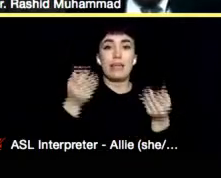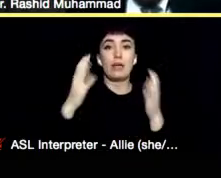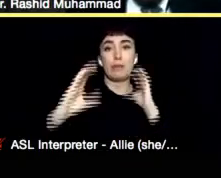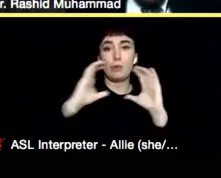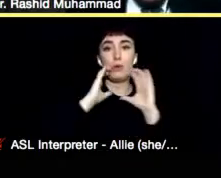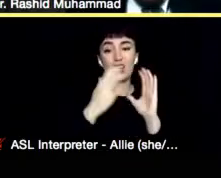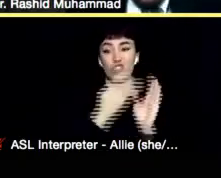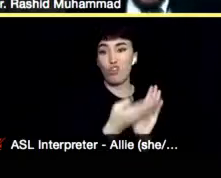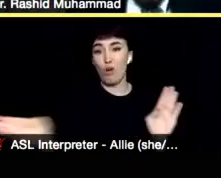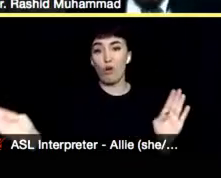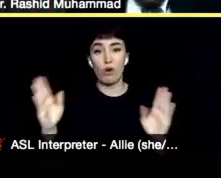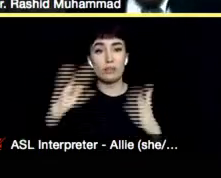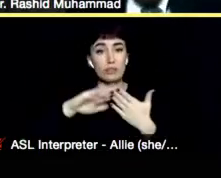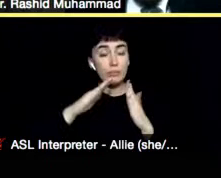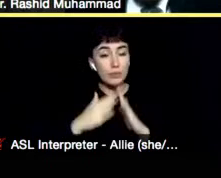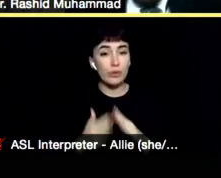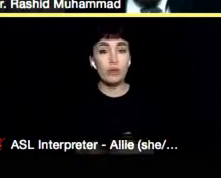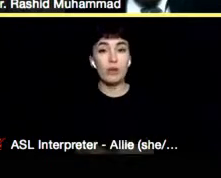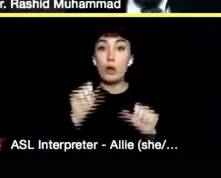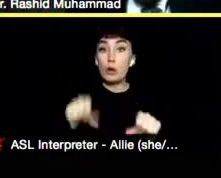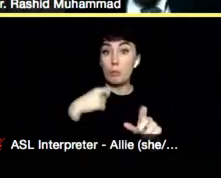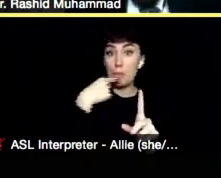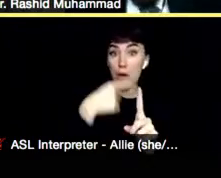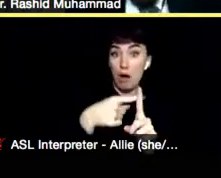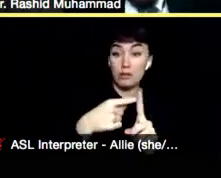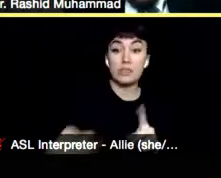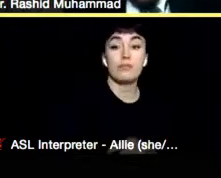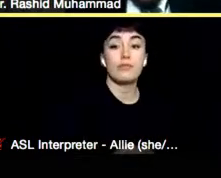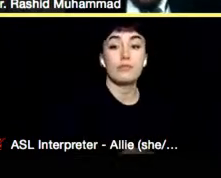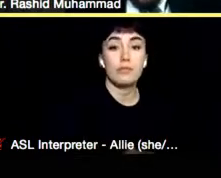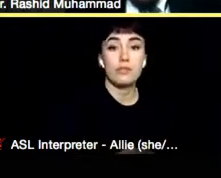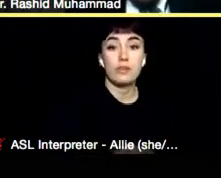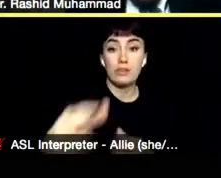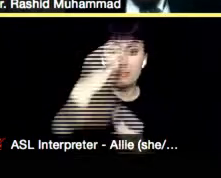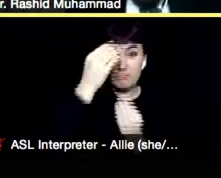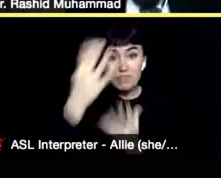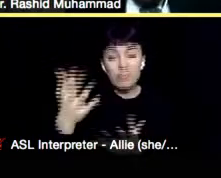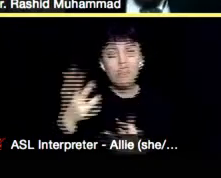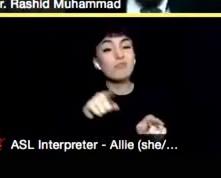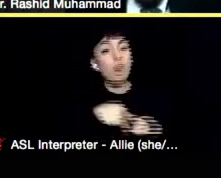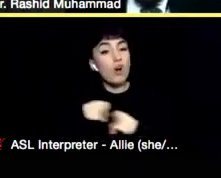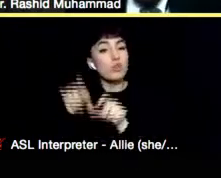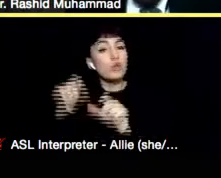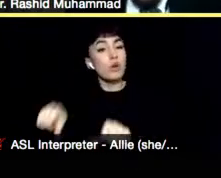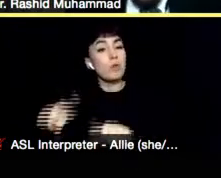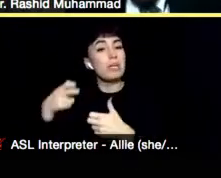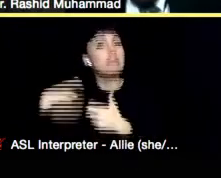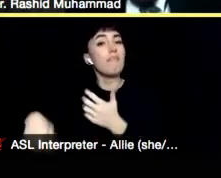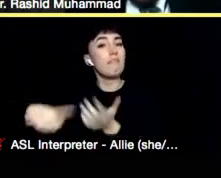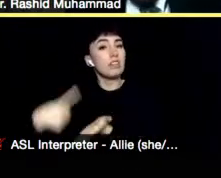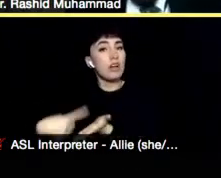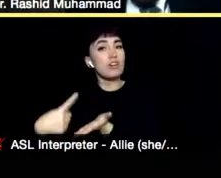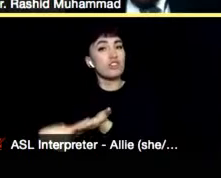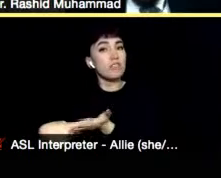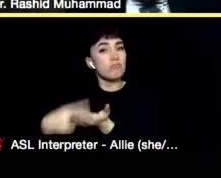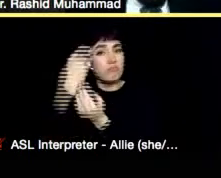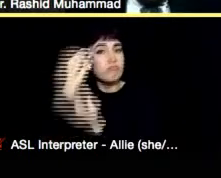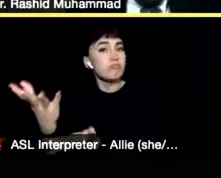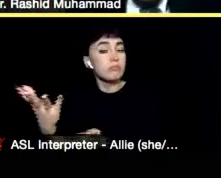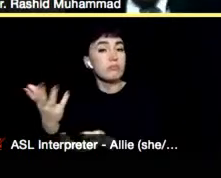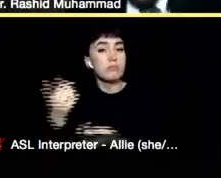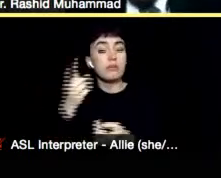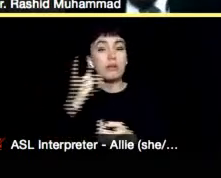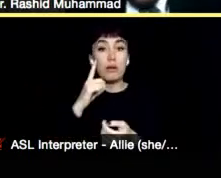These can be things that are positive and sharing information. They can also engage in some of our tougher discussions, but the town of Brighton